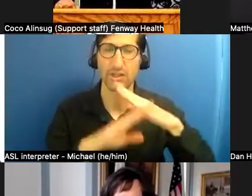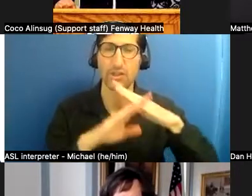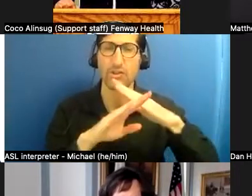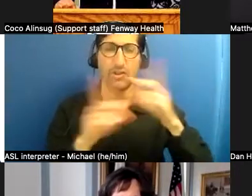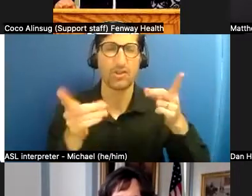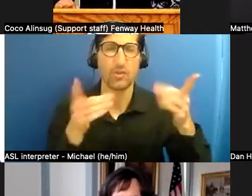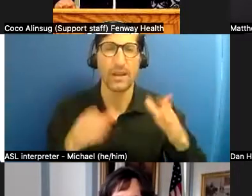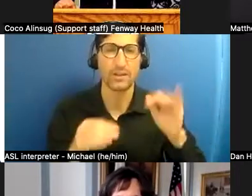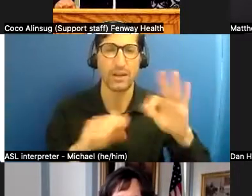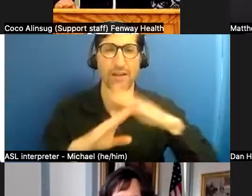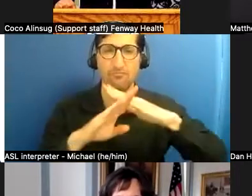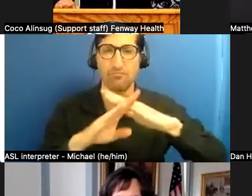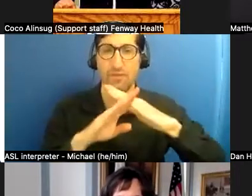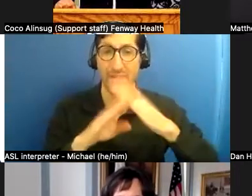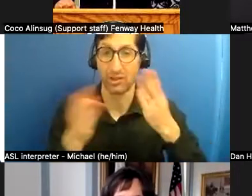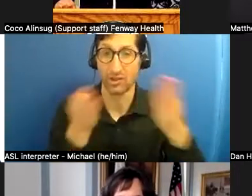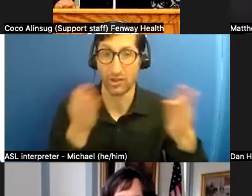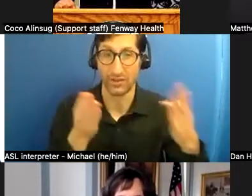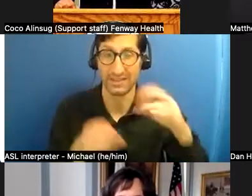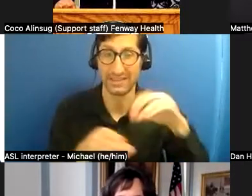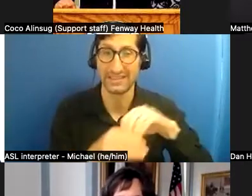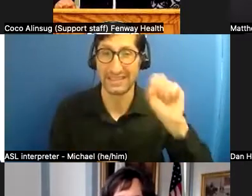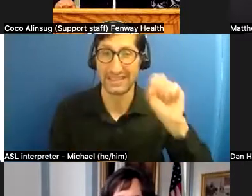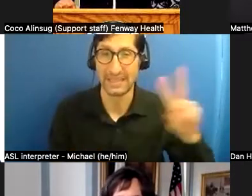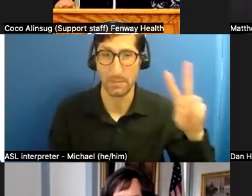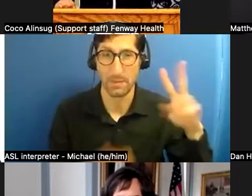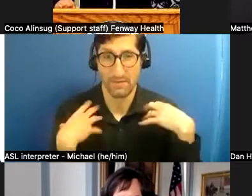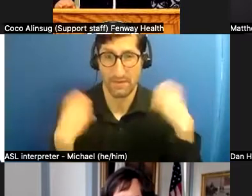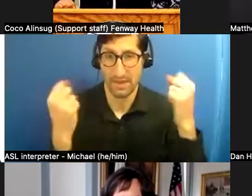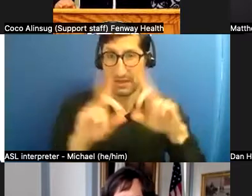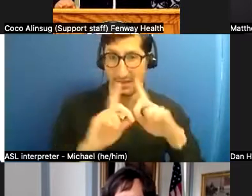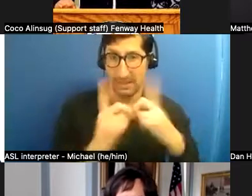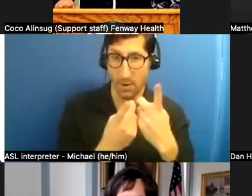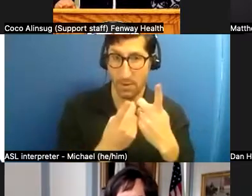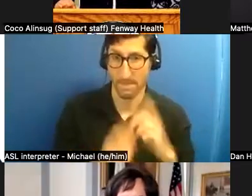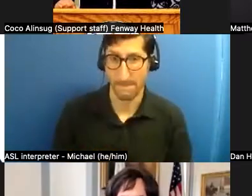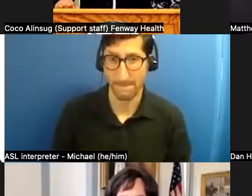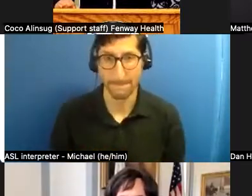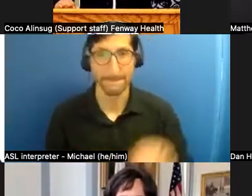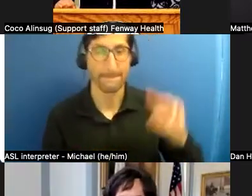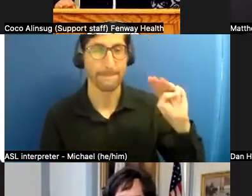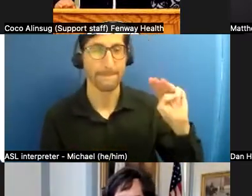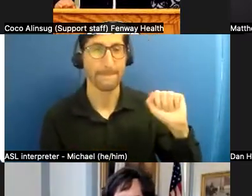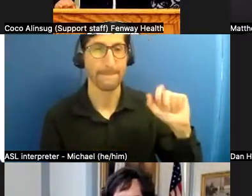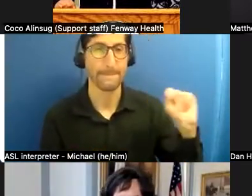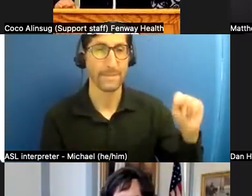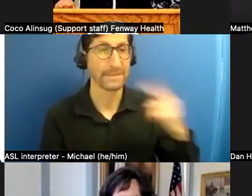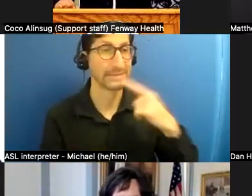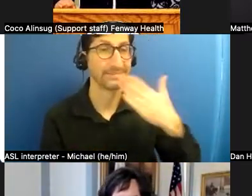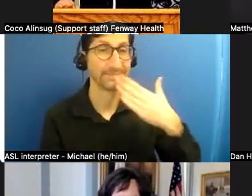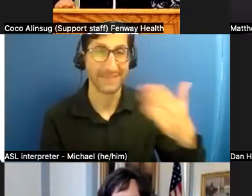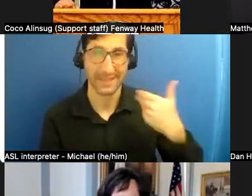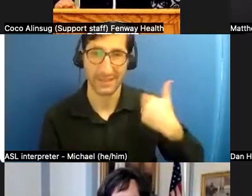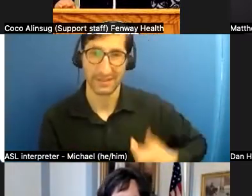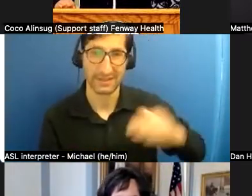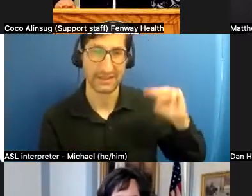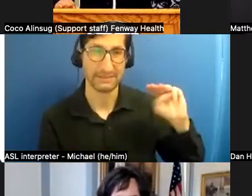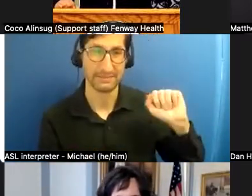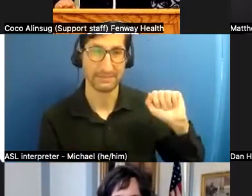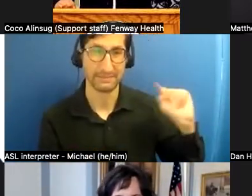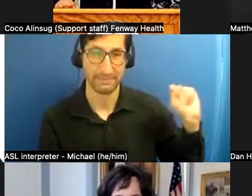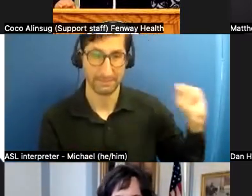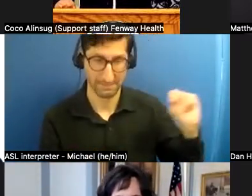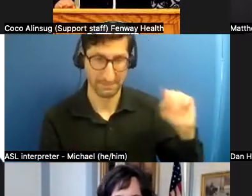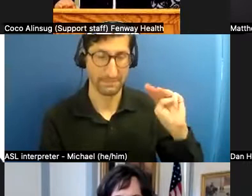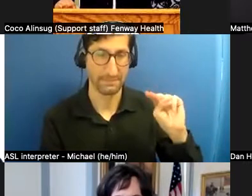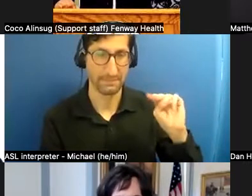City of Somerville in the Health Department. Matt. Thank you, Carl. Good evening, everyone. Again, my name is Matt Mitchell. I'm the Prevention